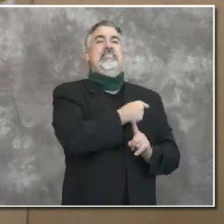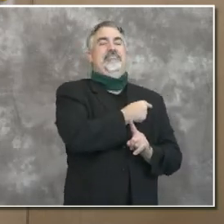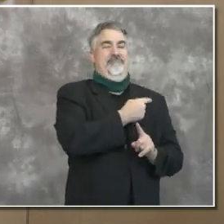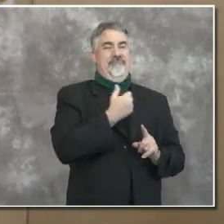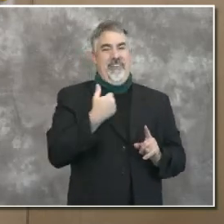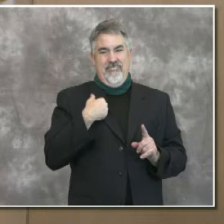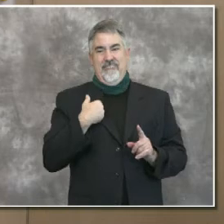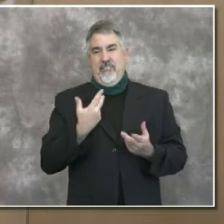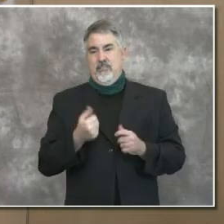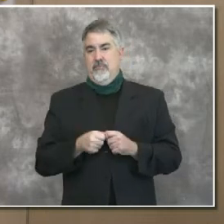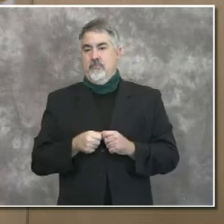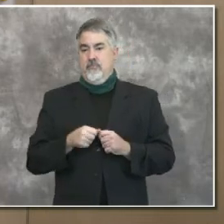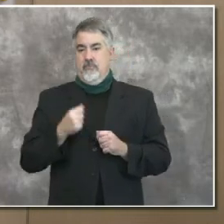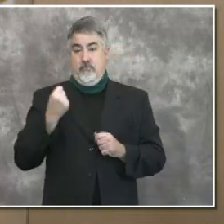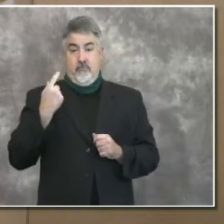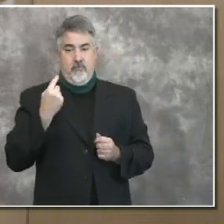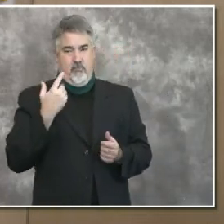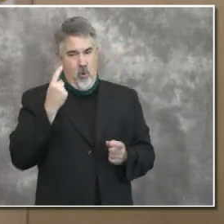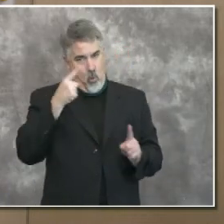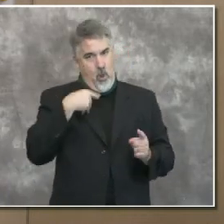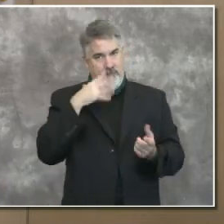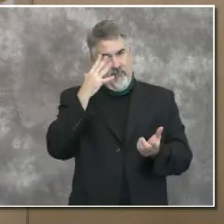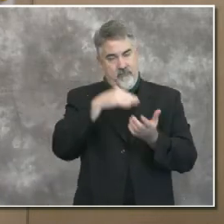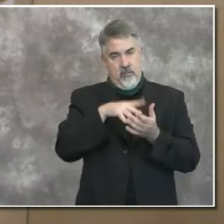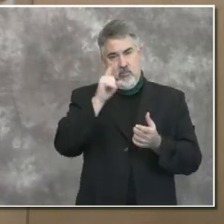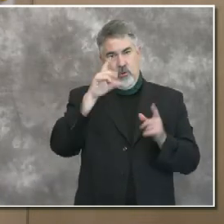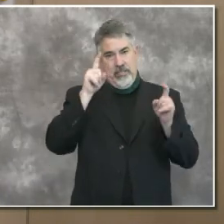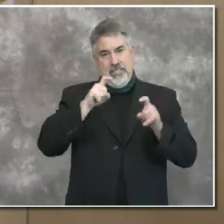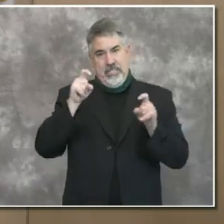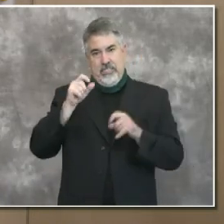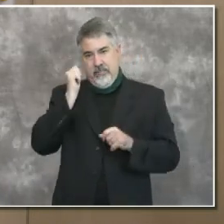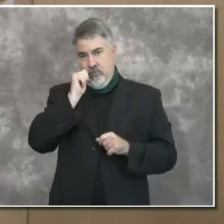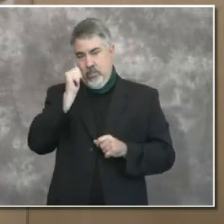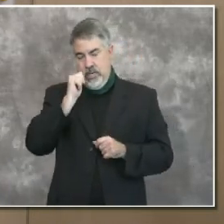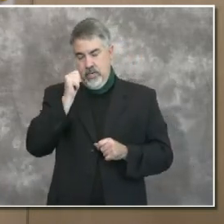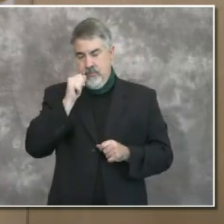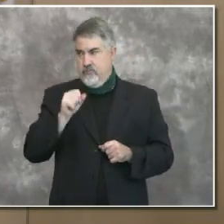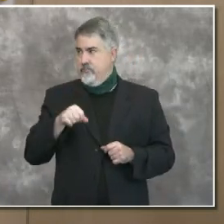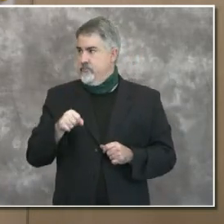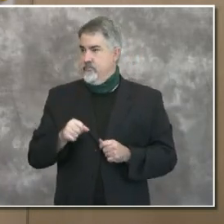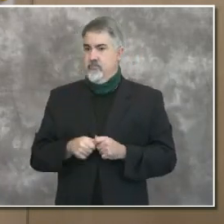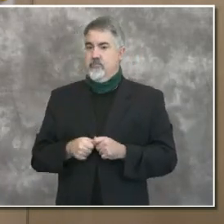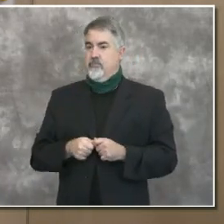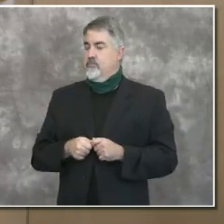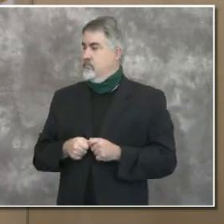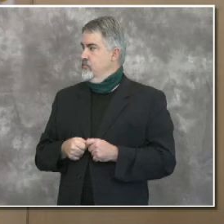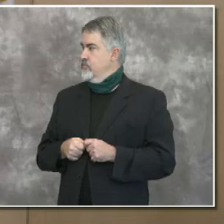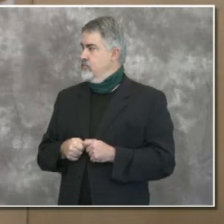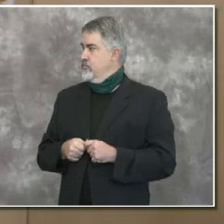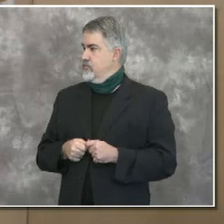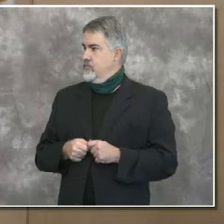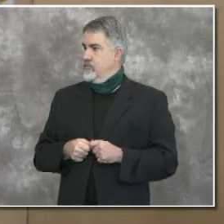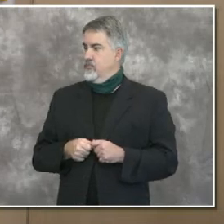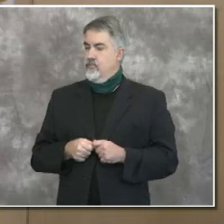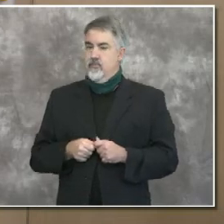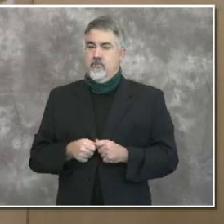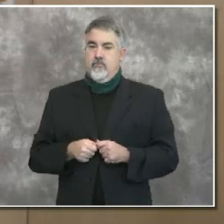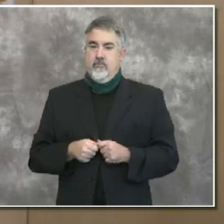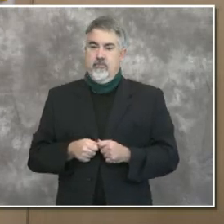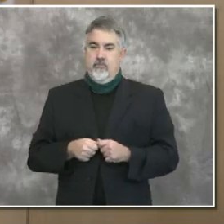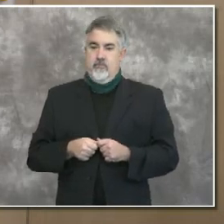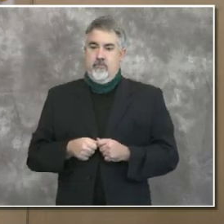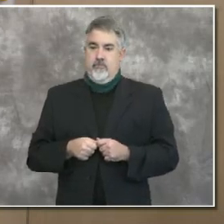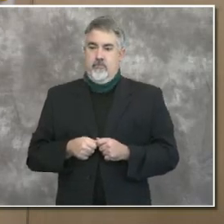achieve 5,100 a day. And he asked, do you anticipate contact tracing demands exceeding capability? And does San